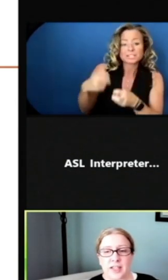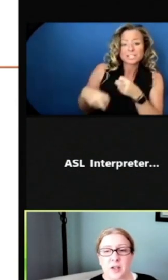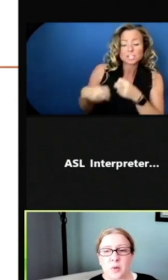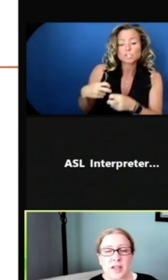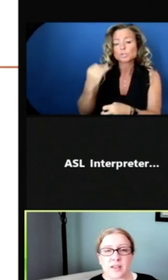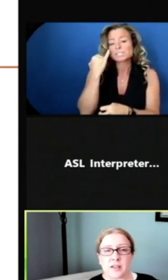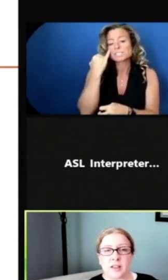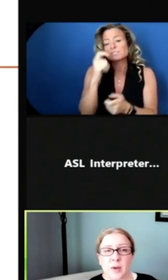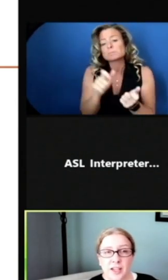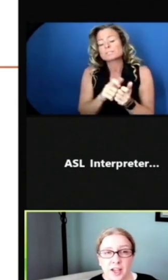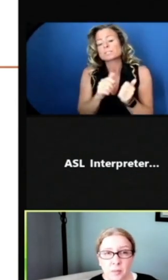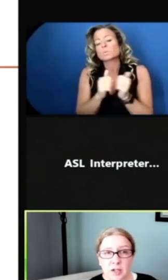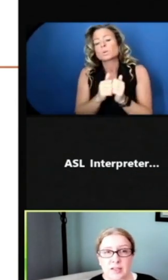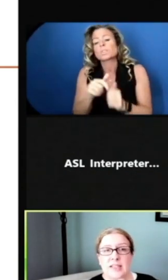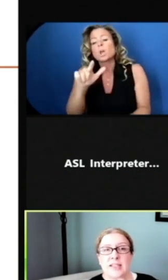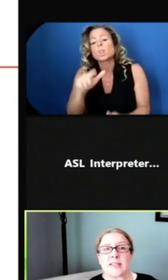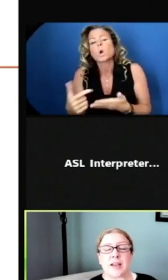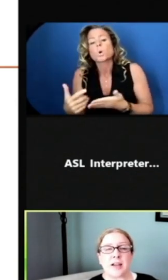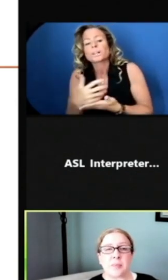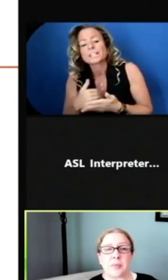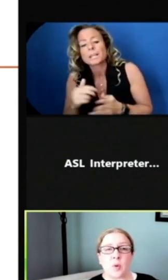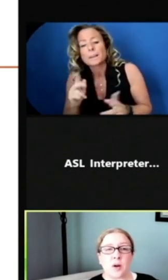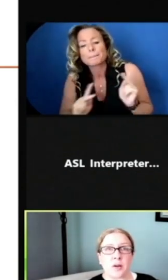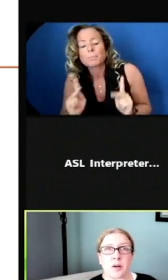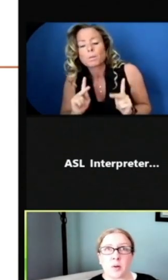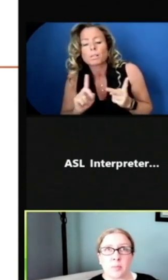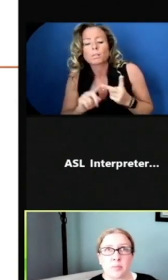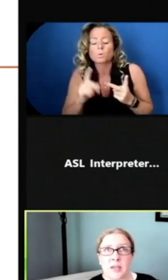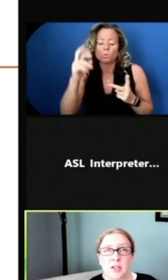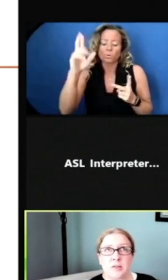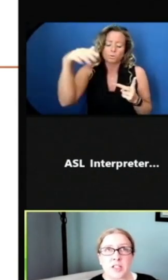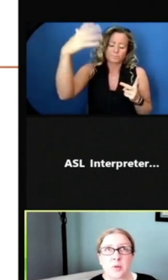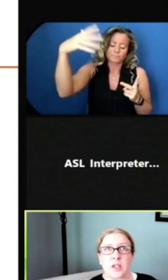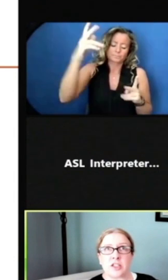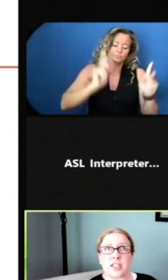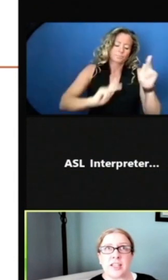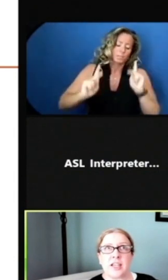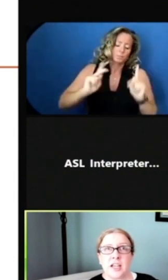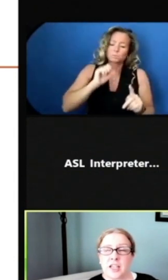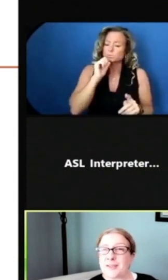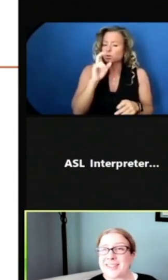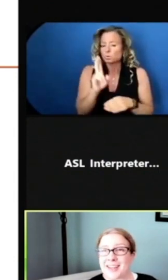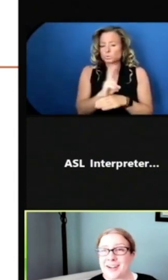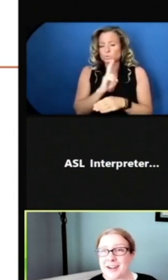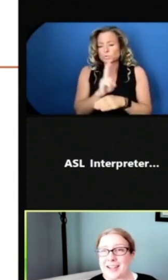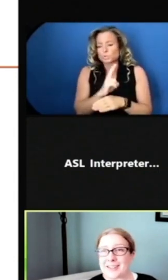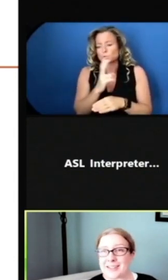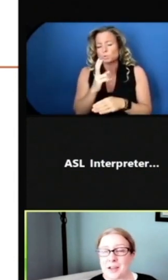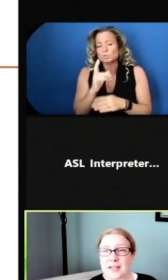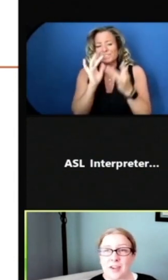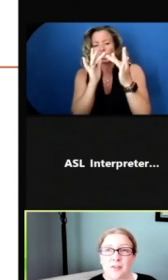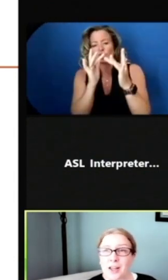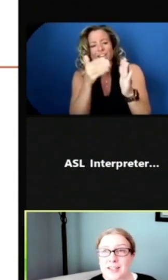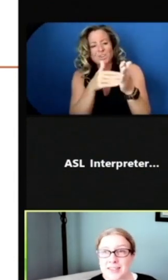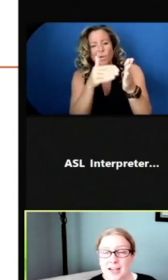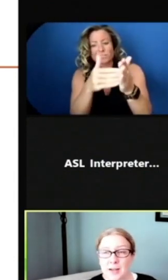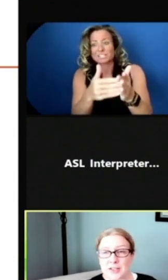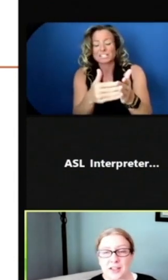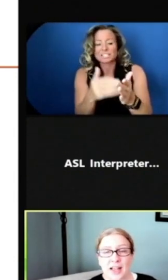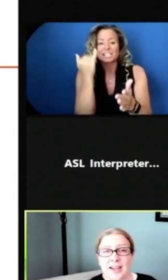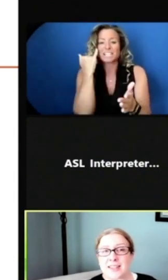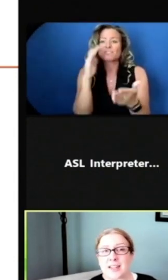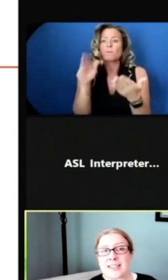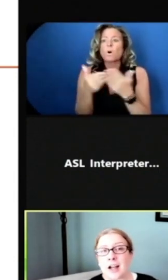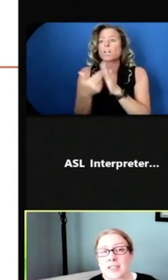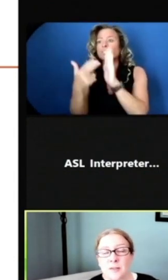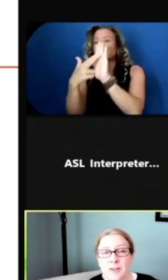you're dealing with low-income persons or people who don't usually use the internet, if all of the signups